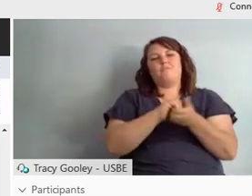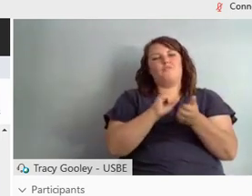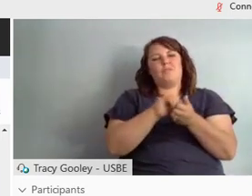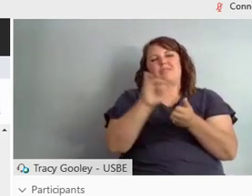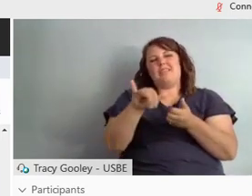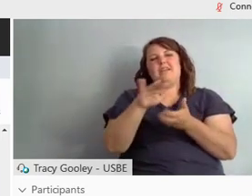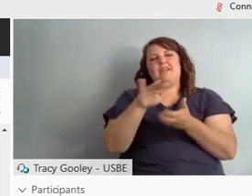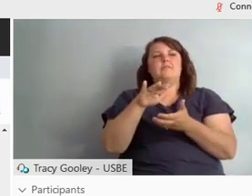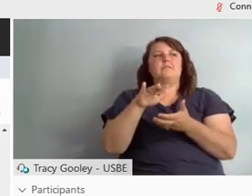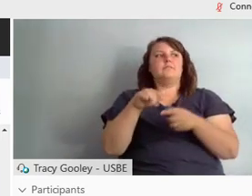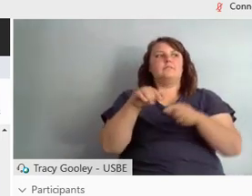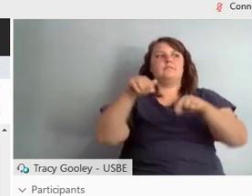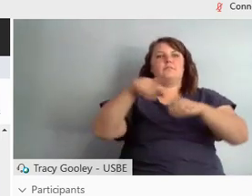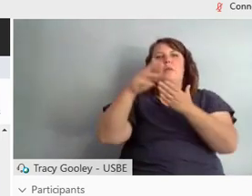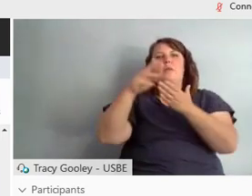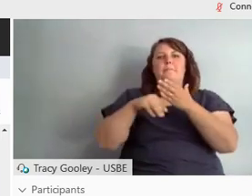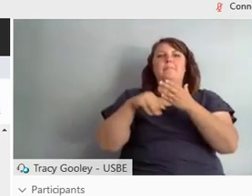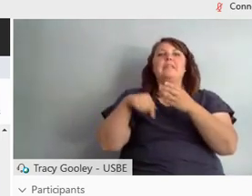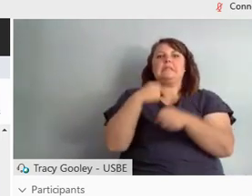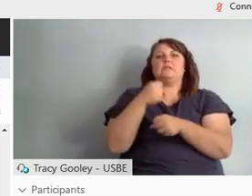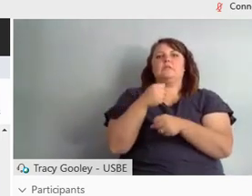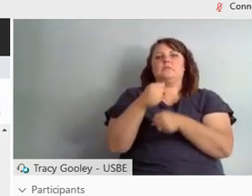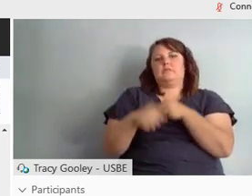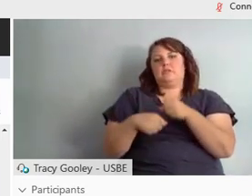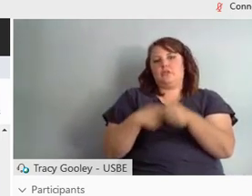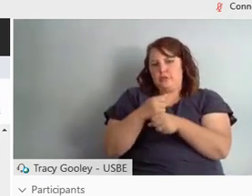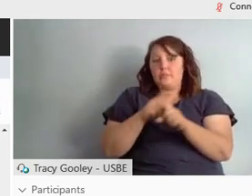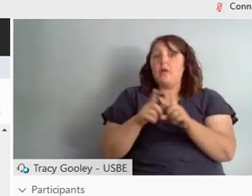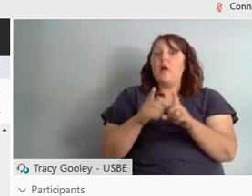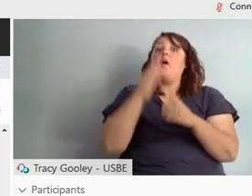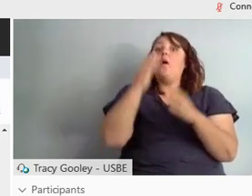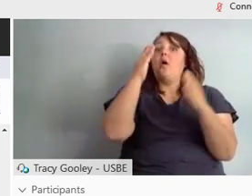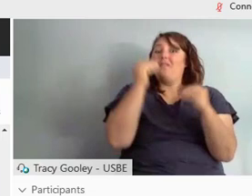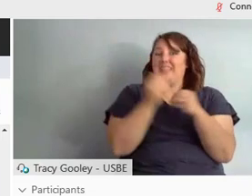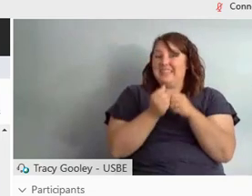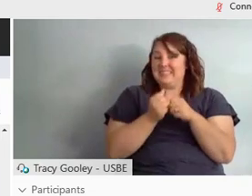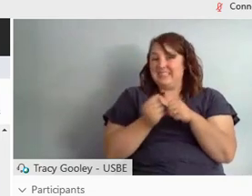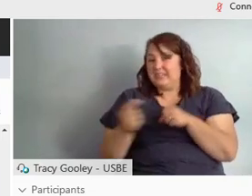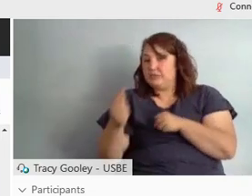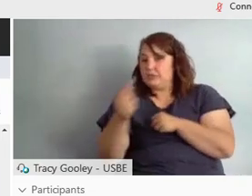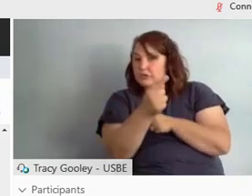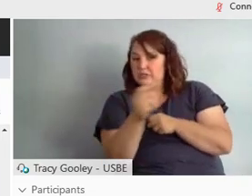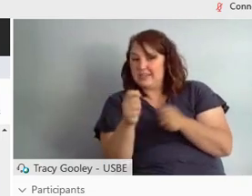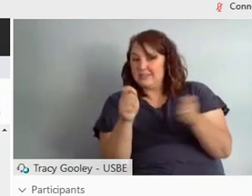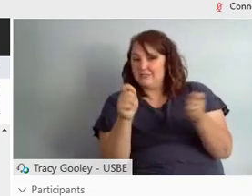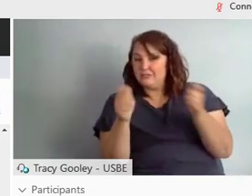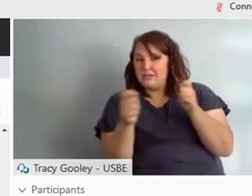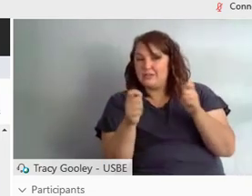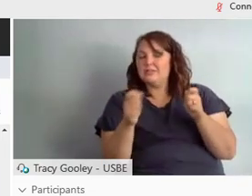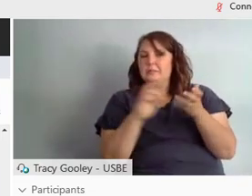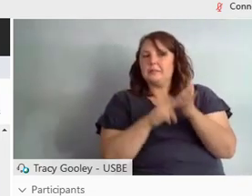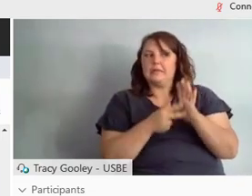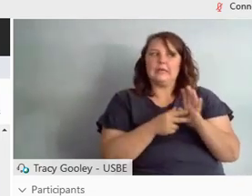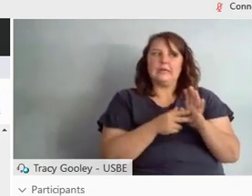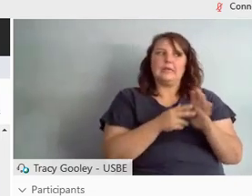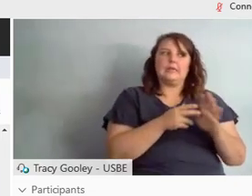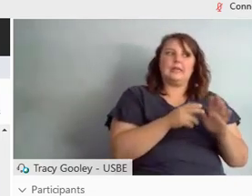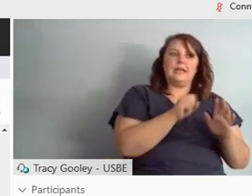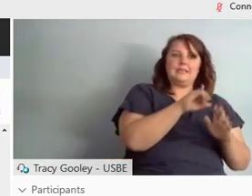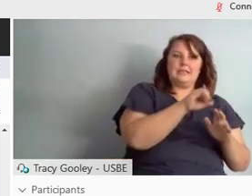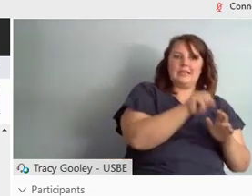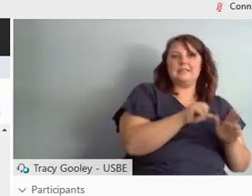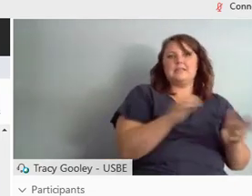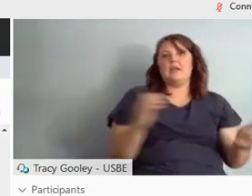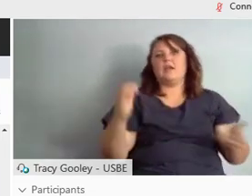for this school year. We're hopeful that moving forward, we can make changes and have the ability to